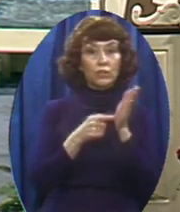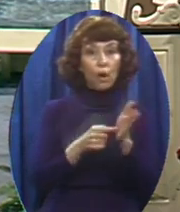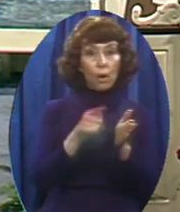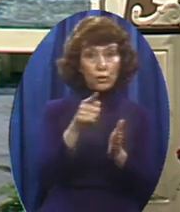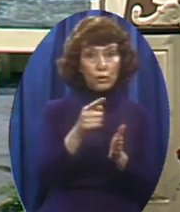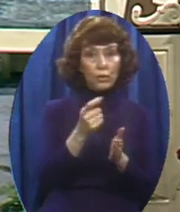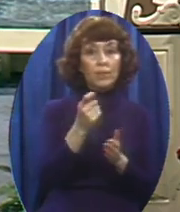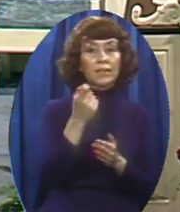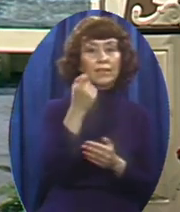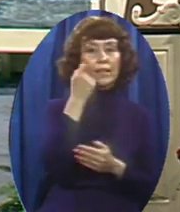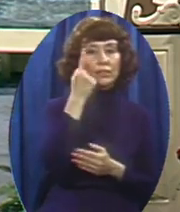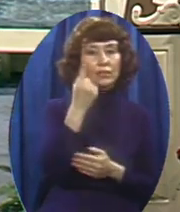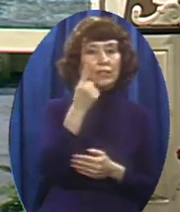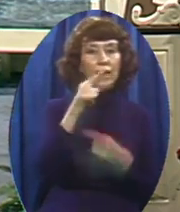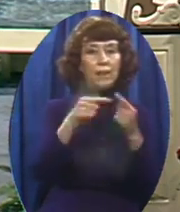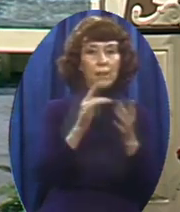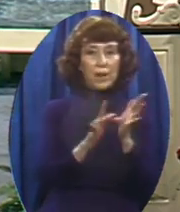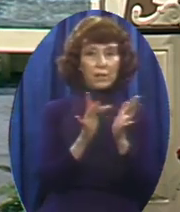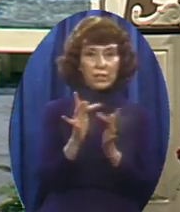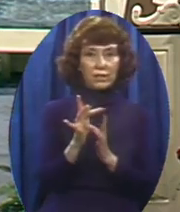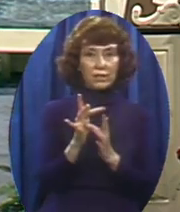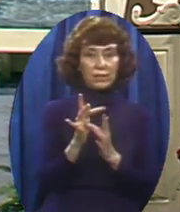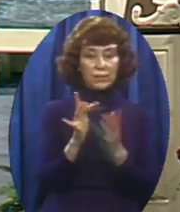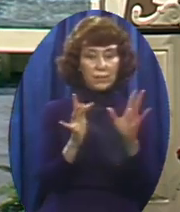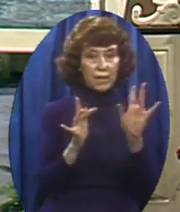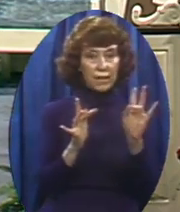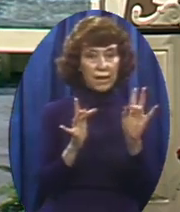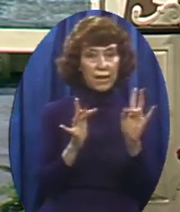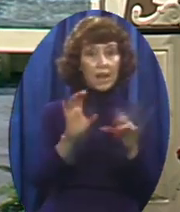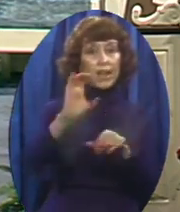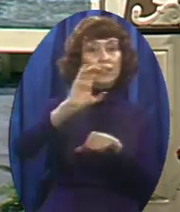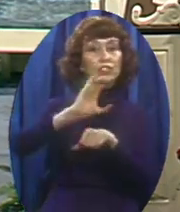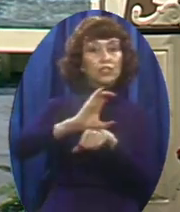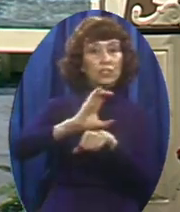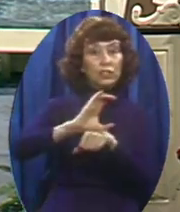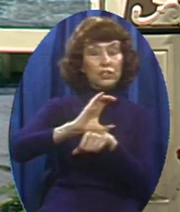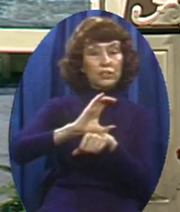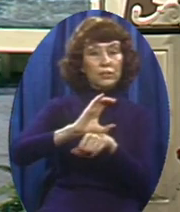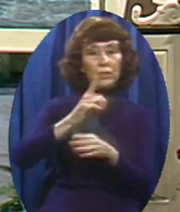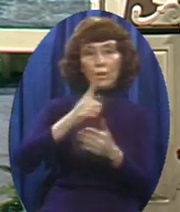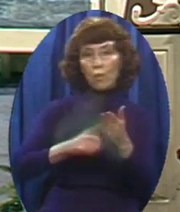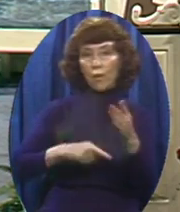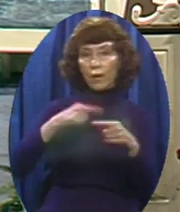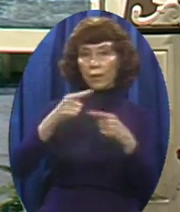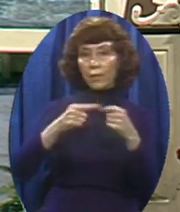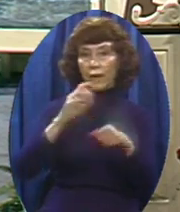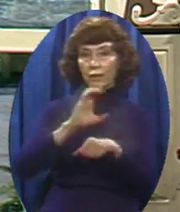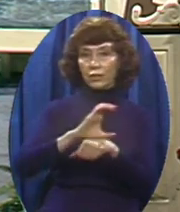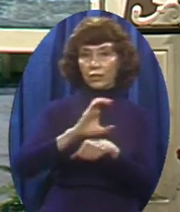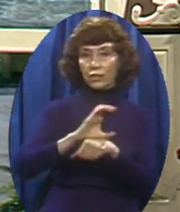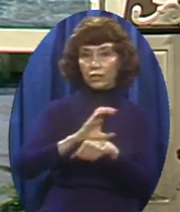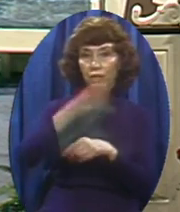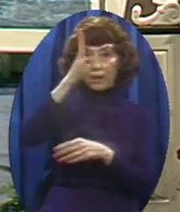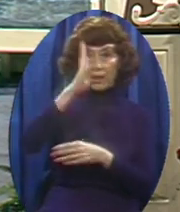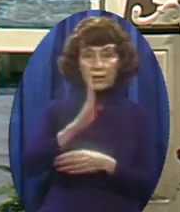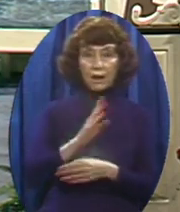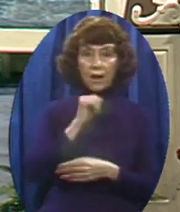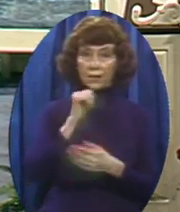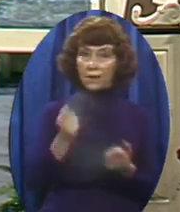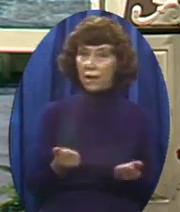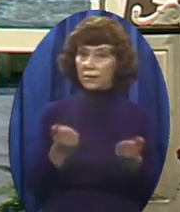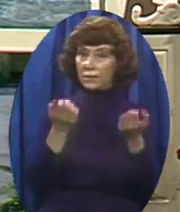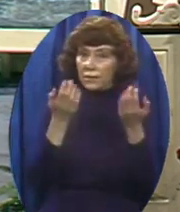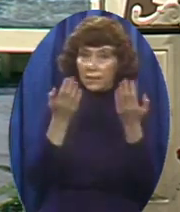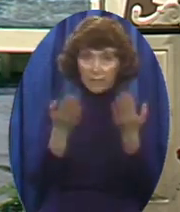church? Did you know the church is a mystery? God didn't give the mystery of the church to Simon Peter or James or any of the Old Testament